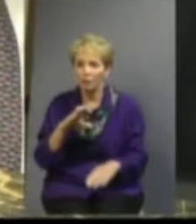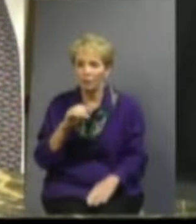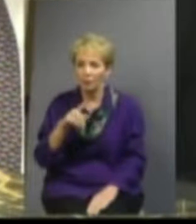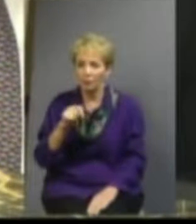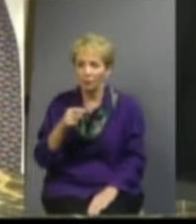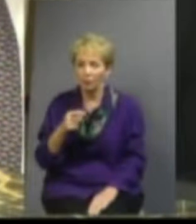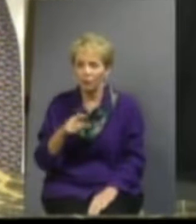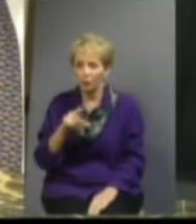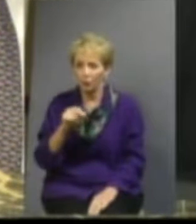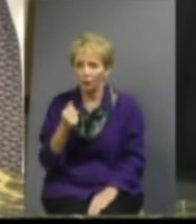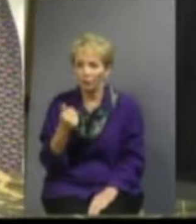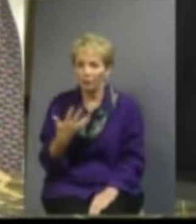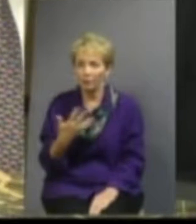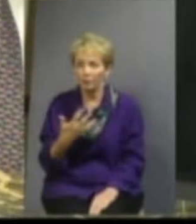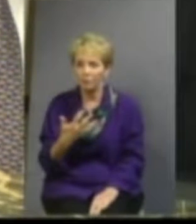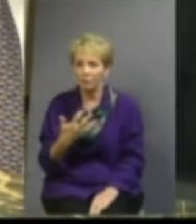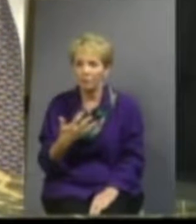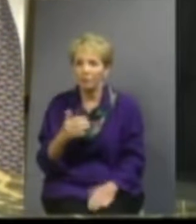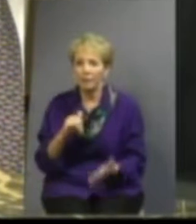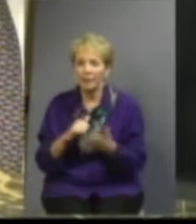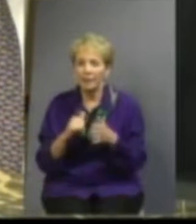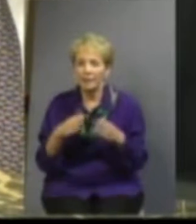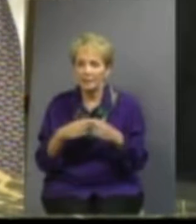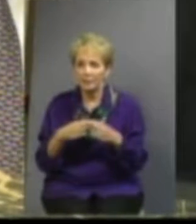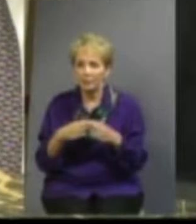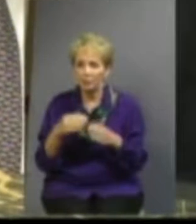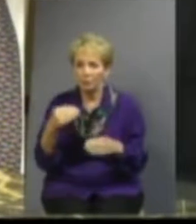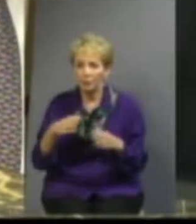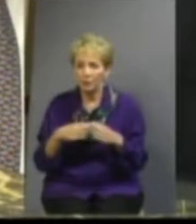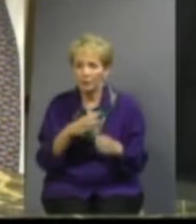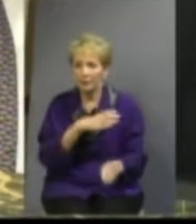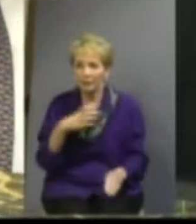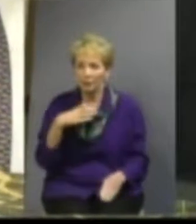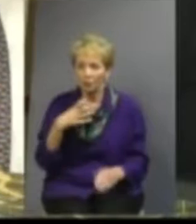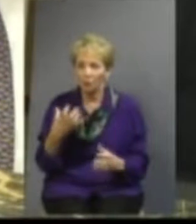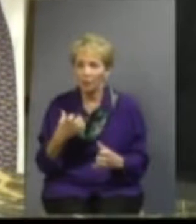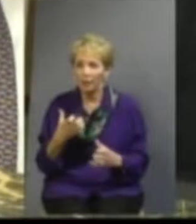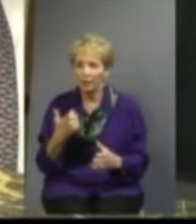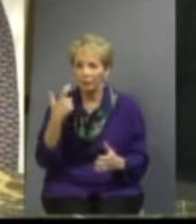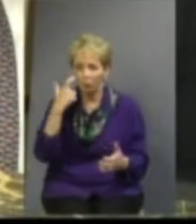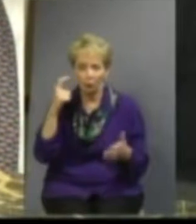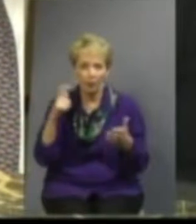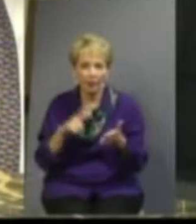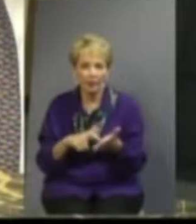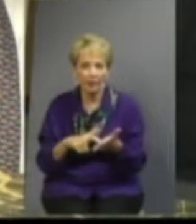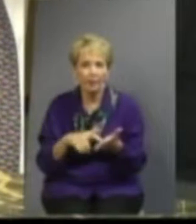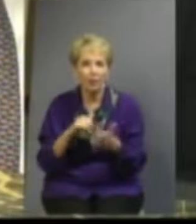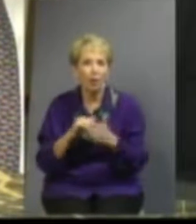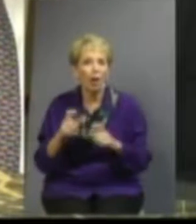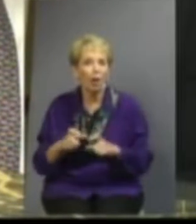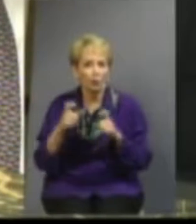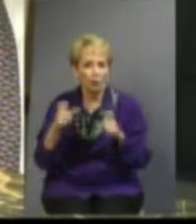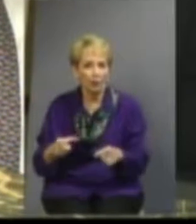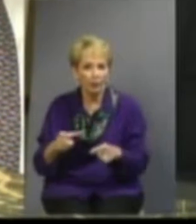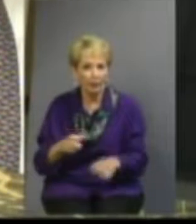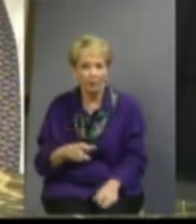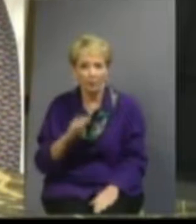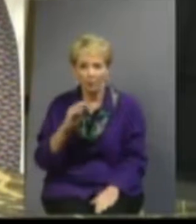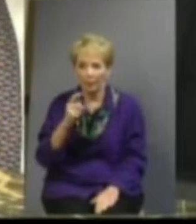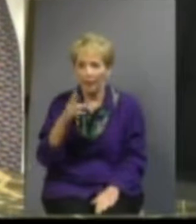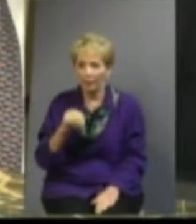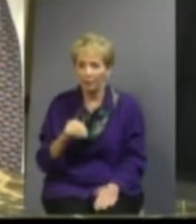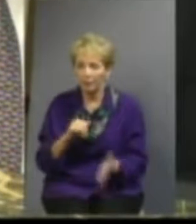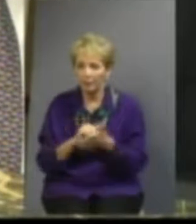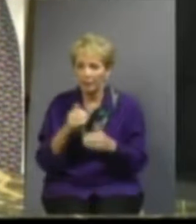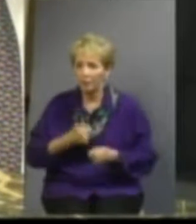1, 2015. And whereas the Morganton City Council wishes to officially recognize the contributions of Terry L. Mangum